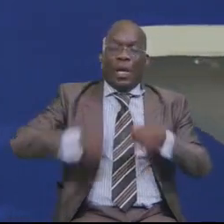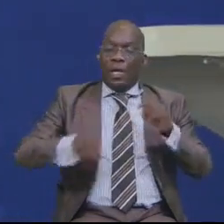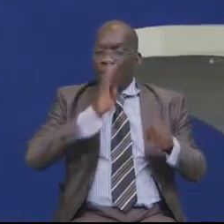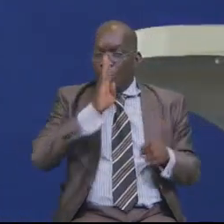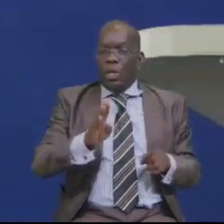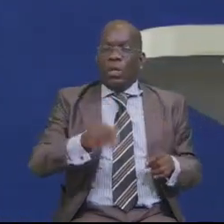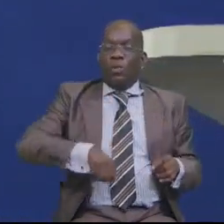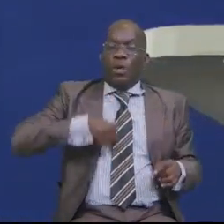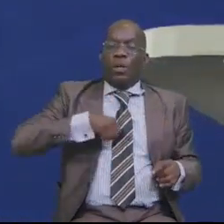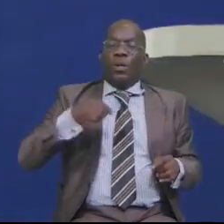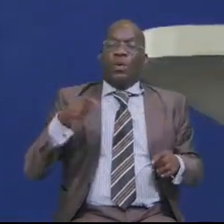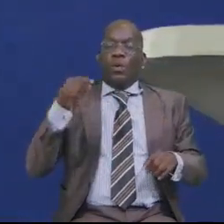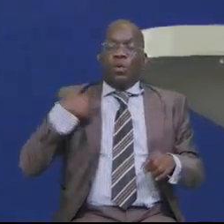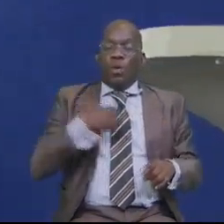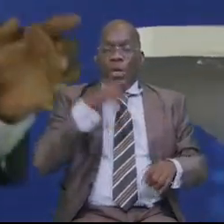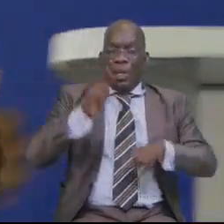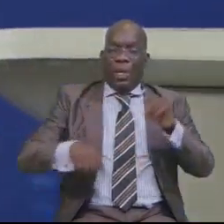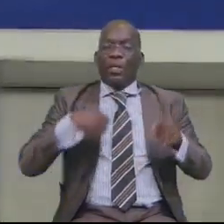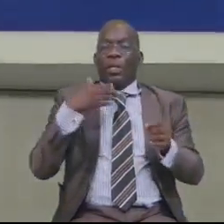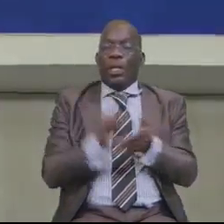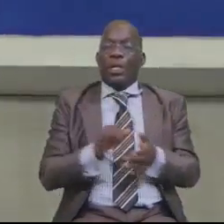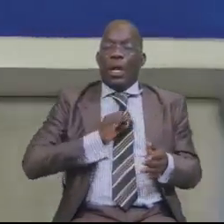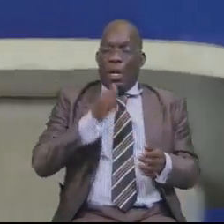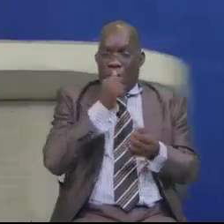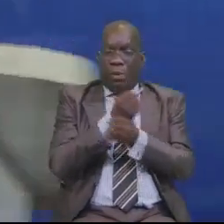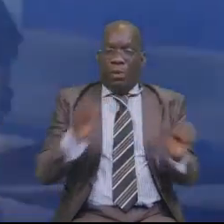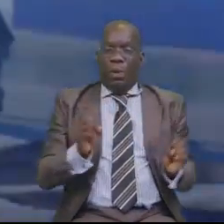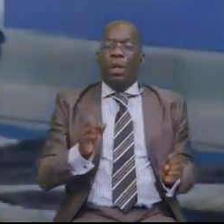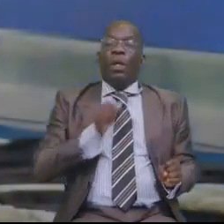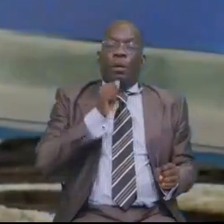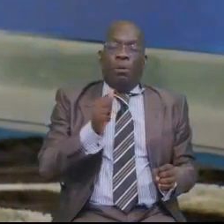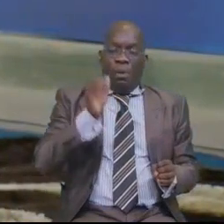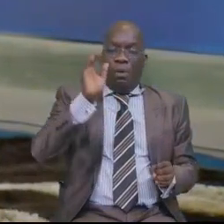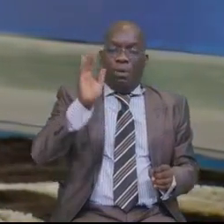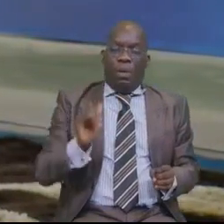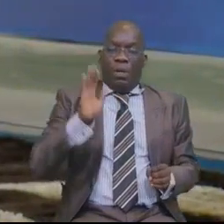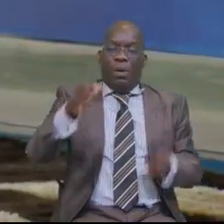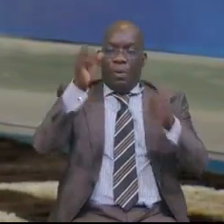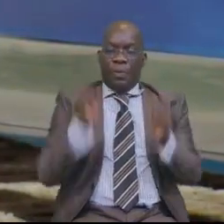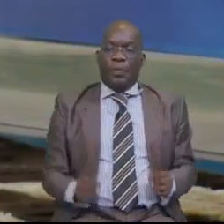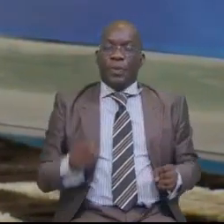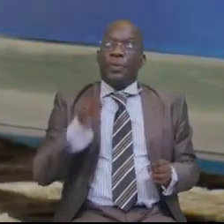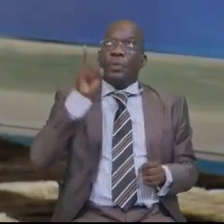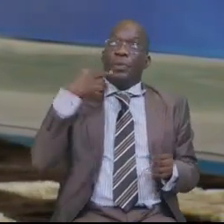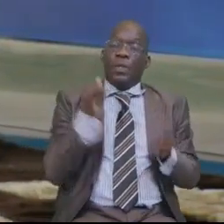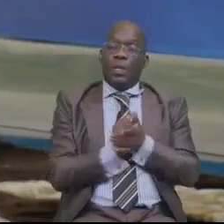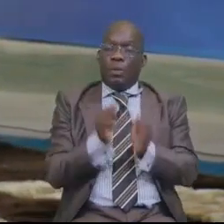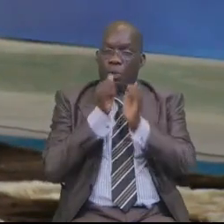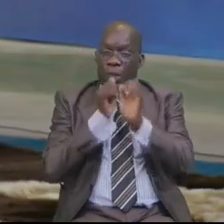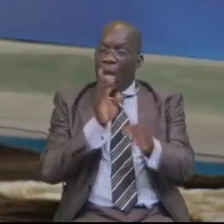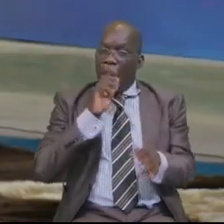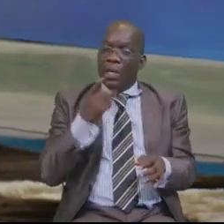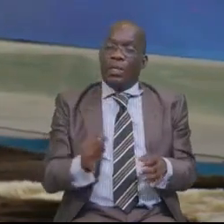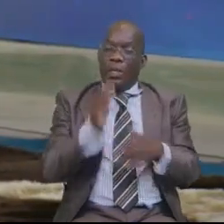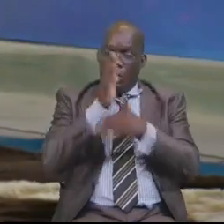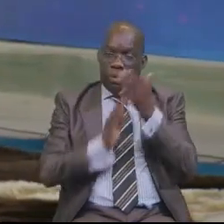saved, not by your power. Because of that, he says, blessed are the meek. And then he says, blessed are